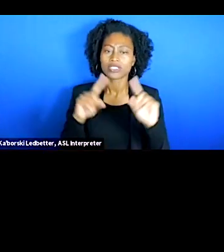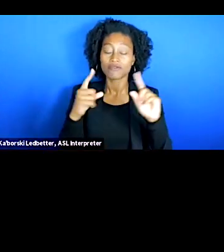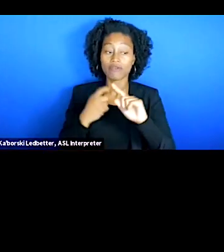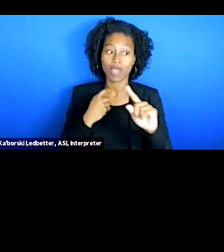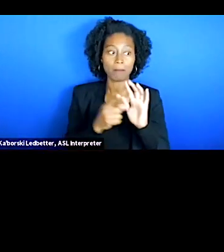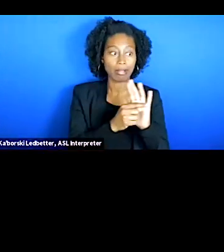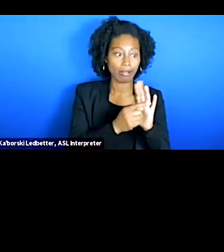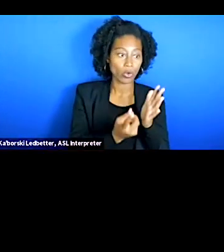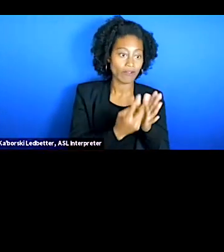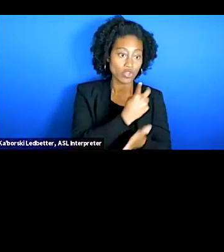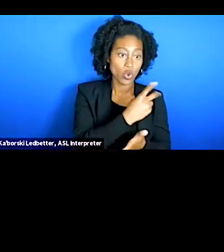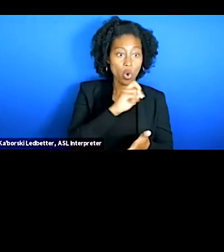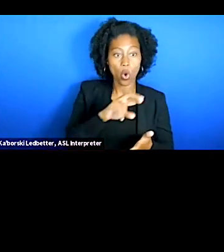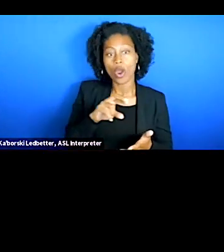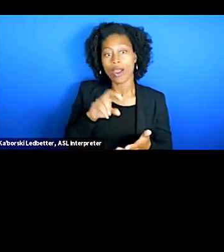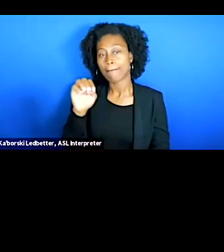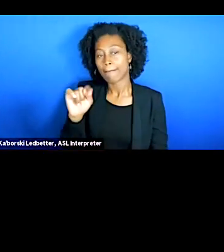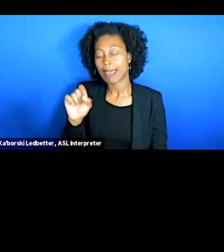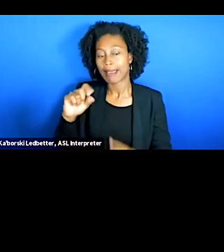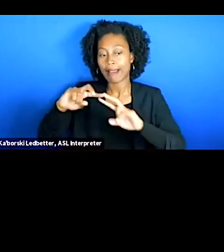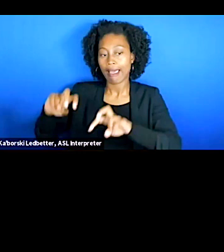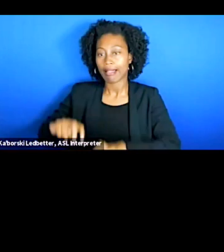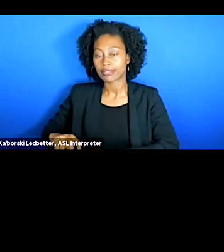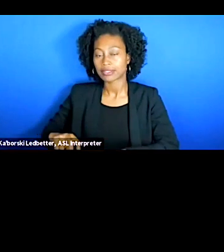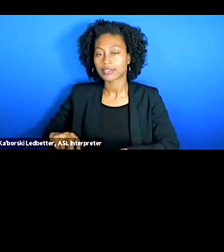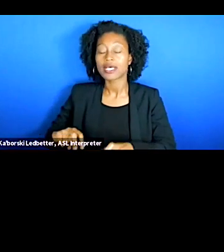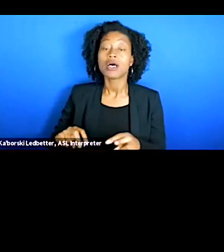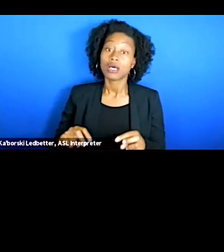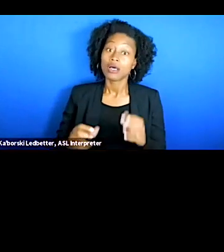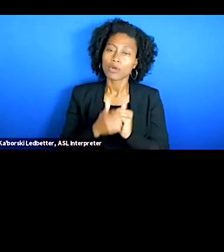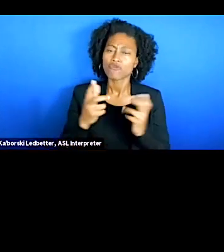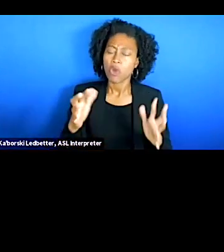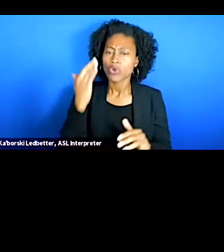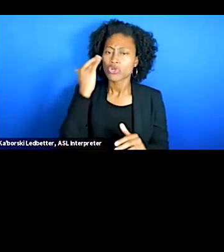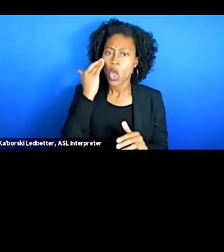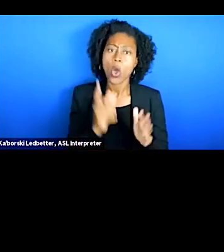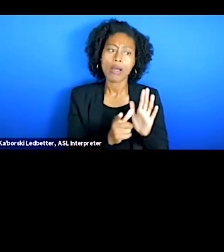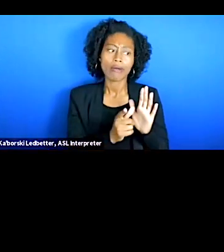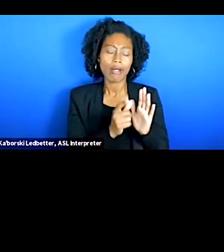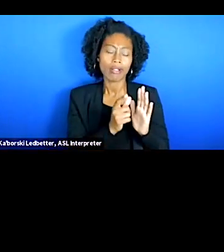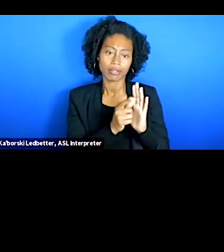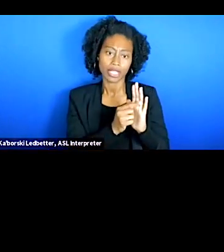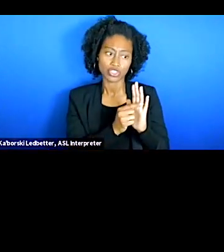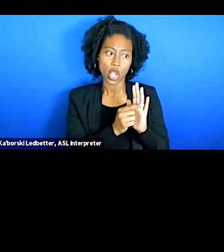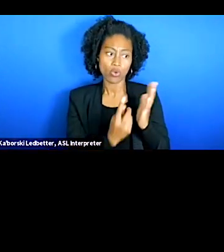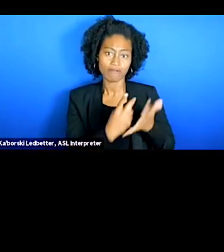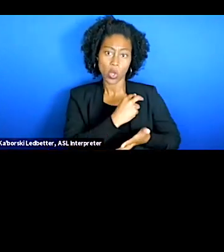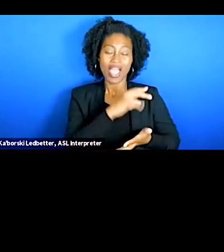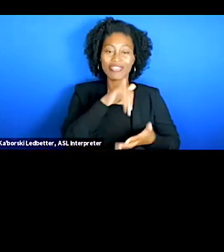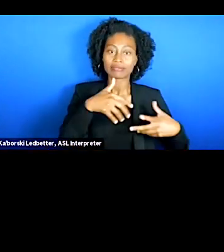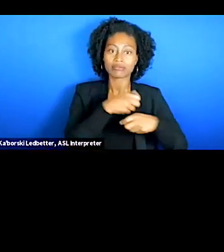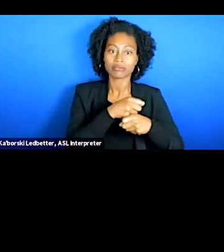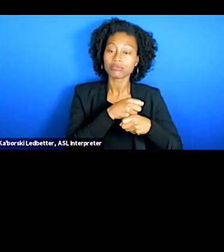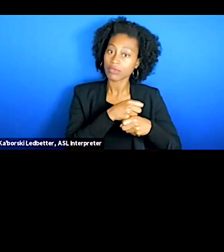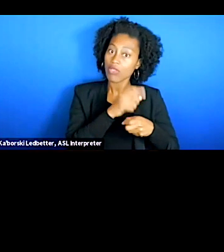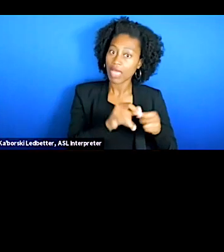a meta-analysis? Most of you are familiar with literature reviews. A literature review is a summary of the